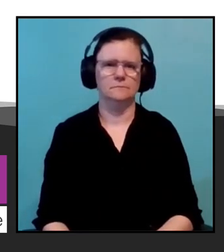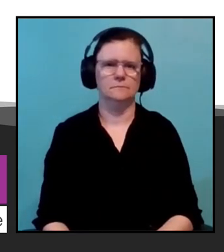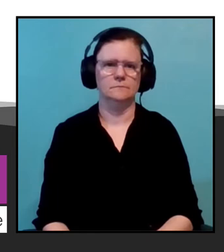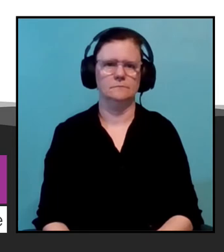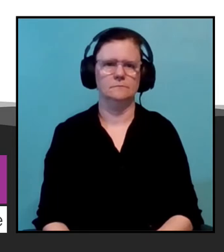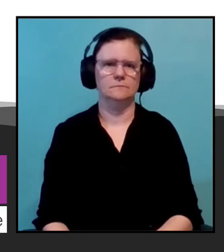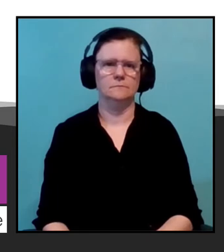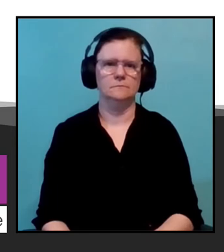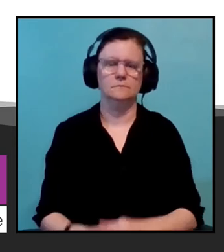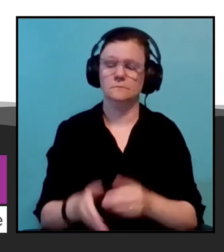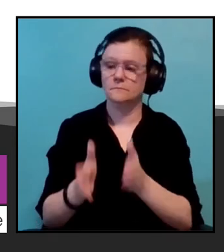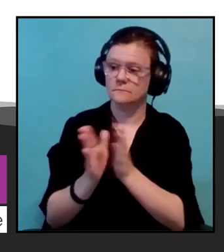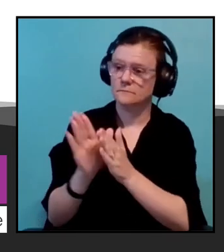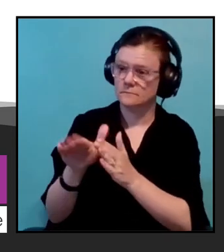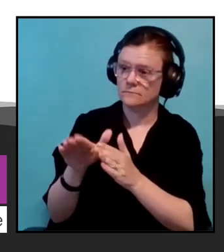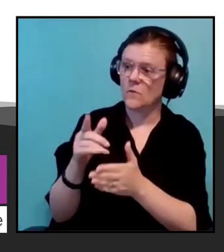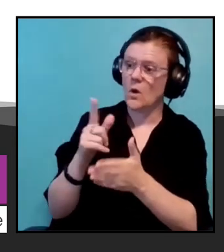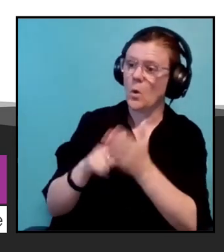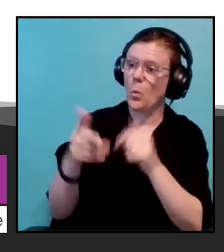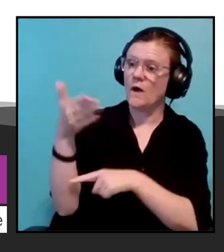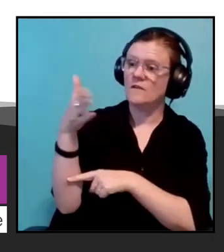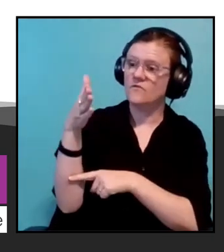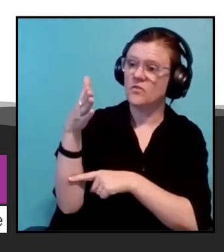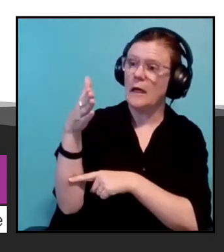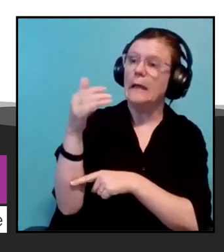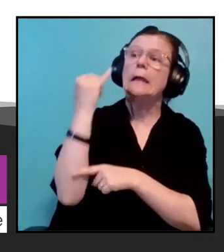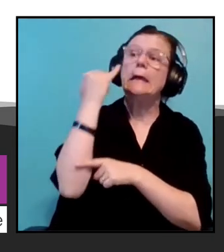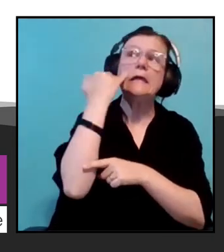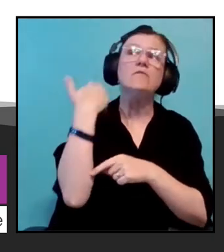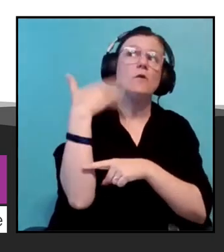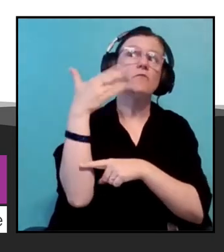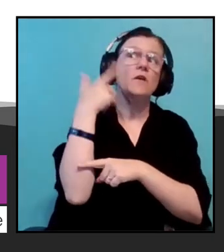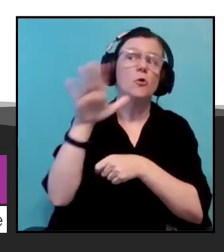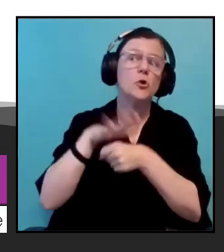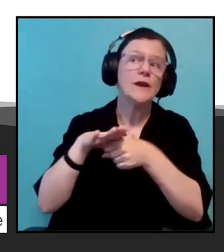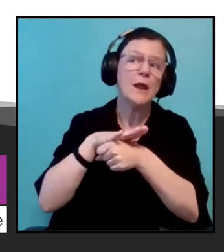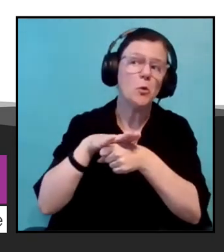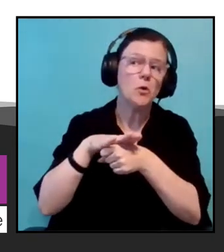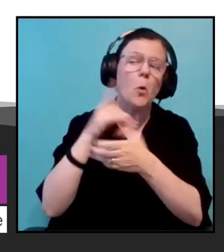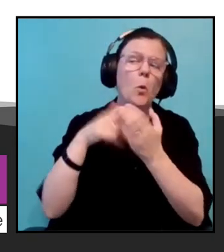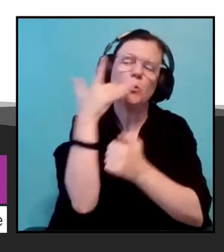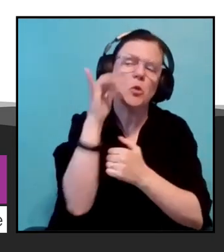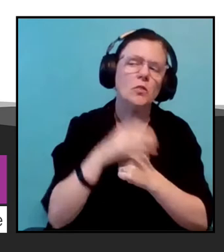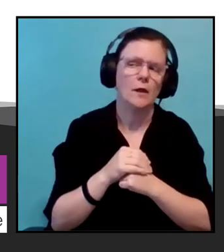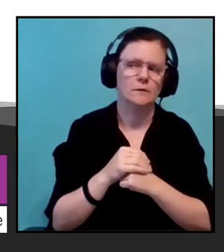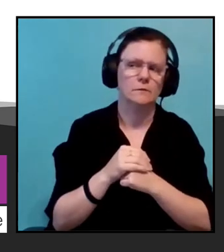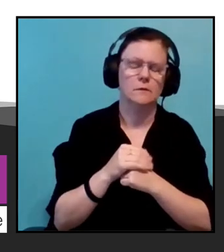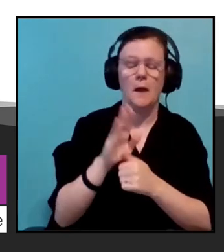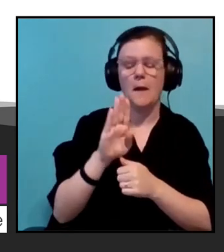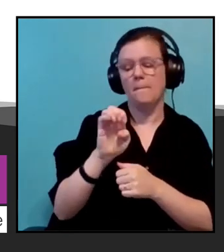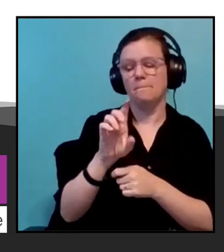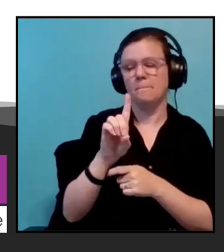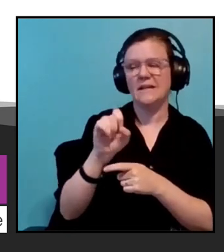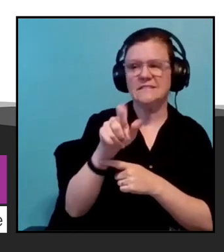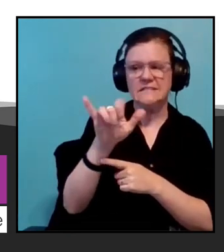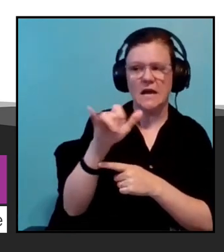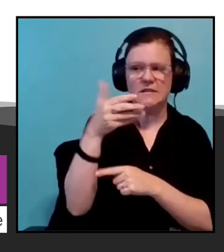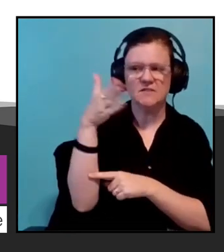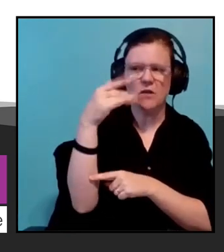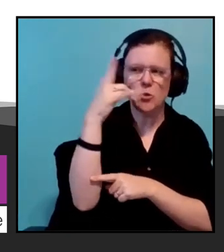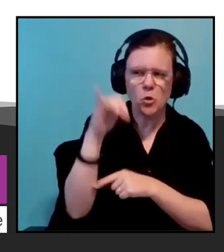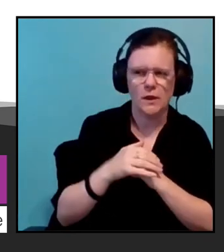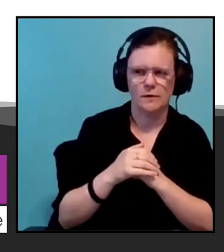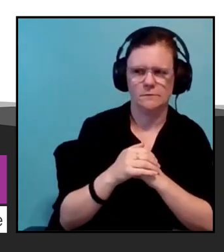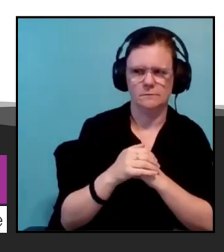We asked, what would a flag that represents your neighborhood look like? What would the flag of Bed-Stuy look like?